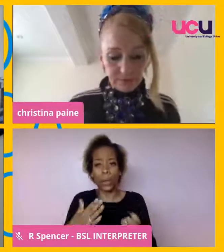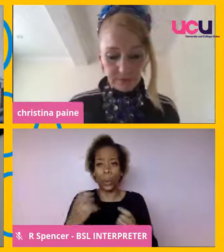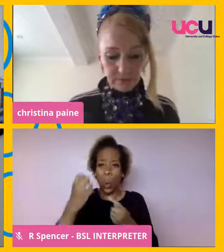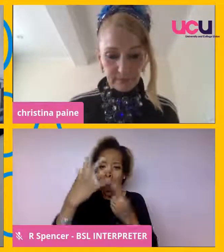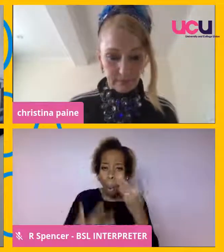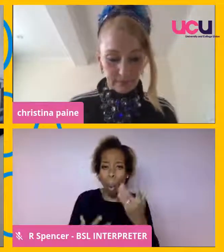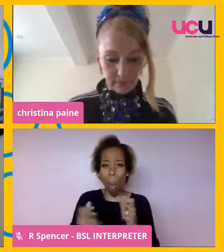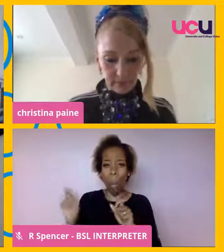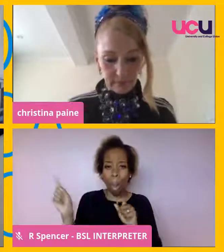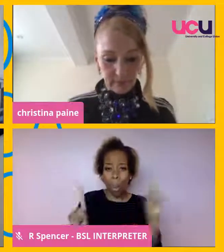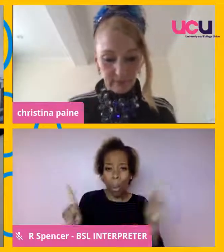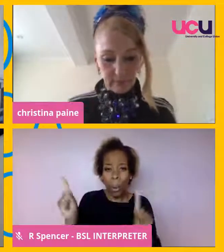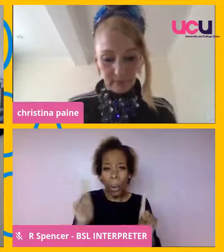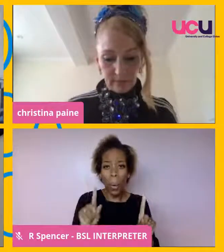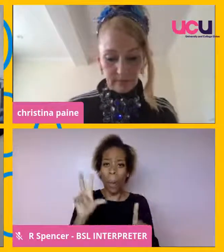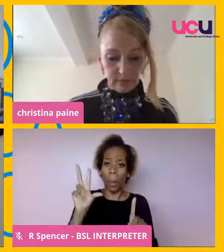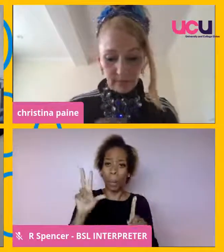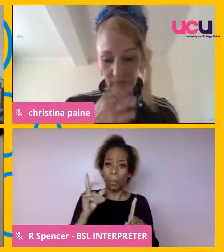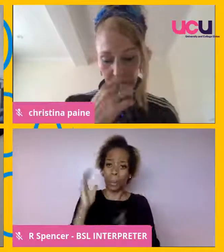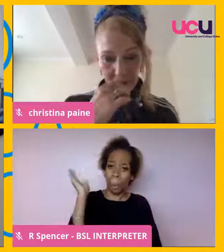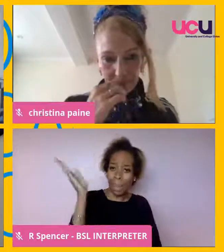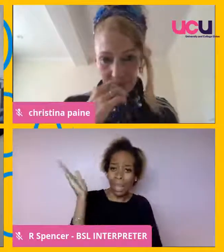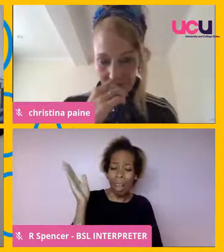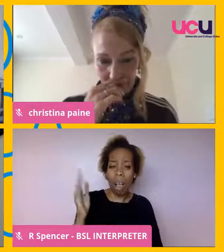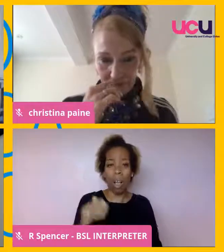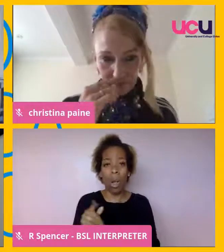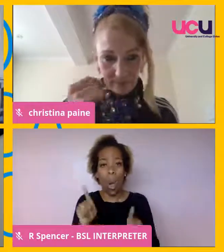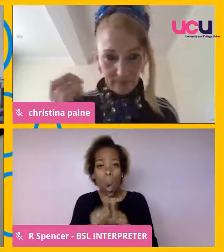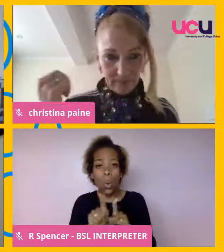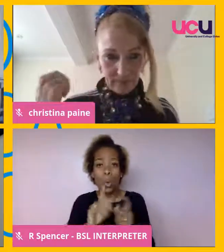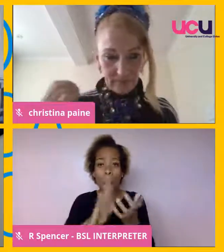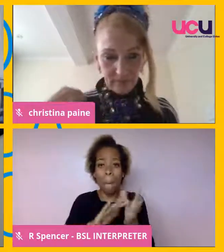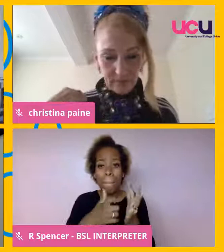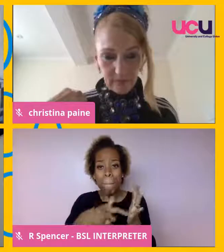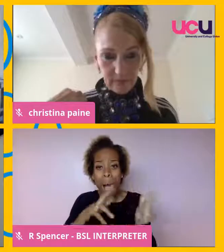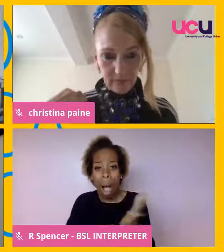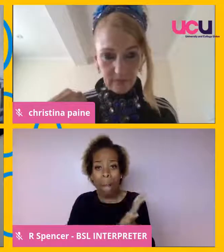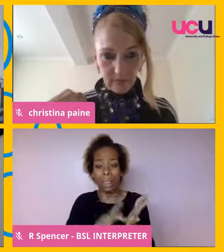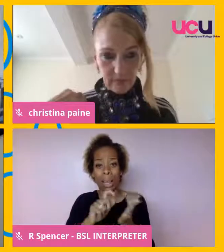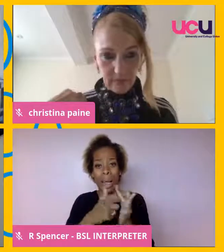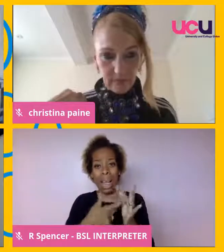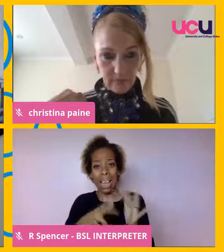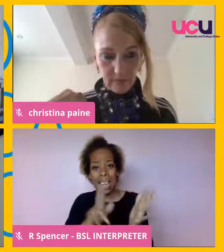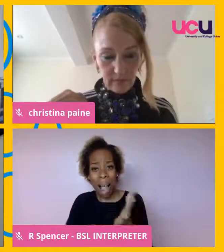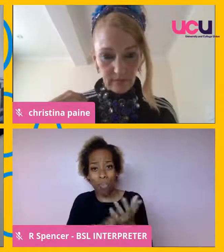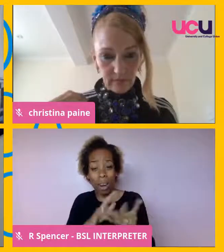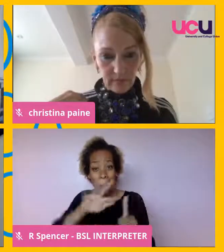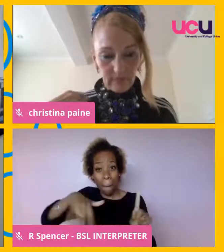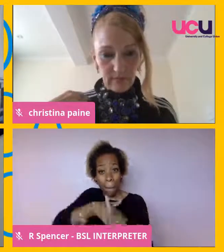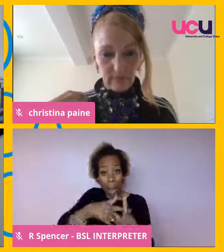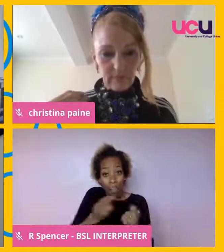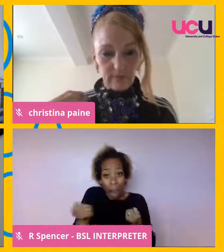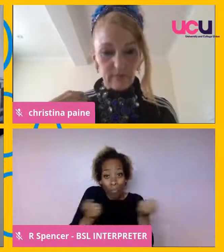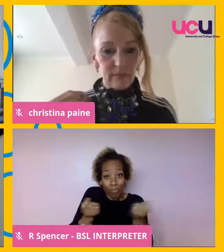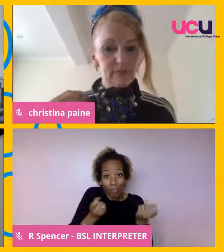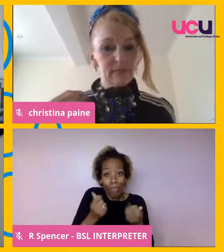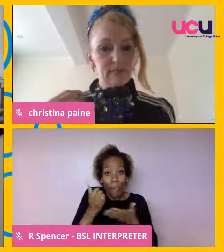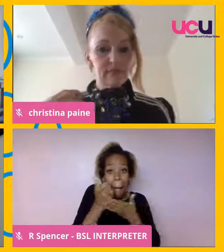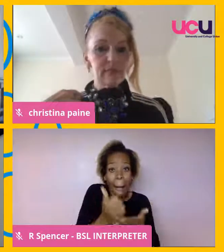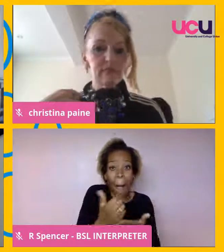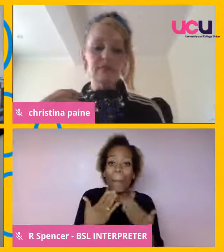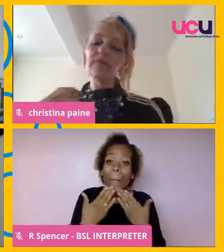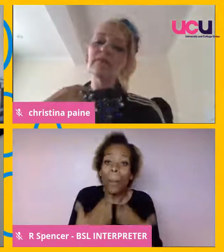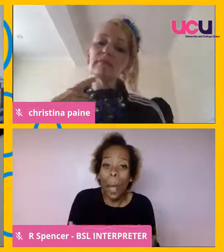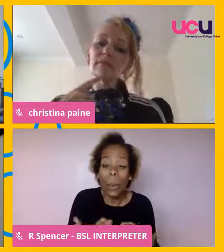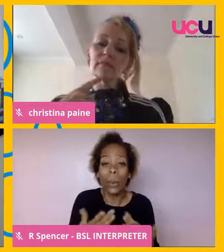Anthony and Amy. And to Martin and Karen, who have been behind the scenes making this all work, and to Rebecca and to Seamus,